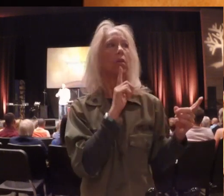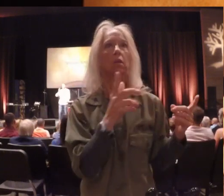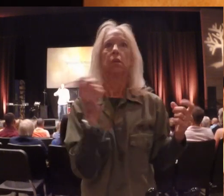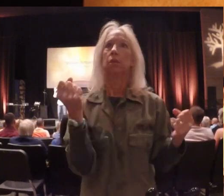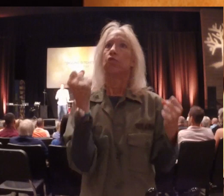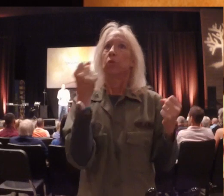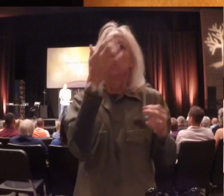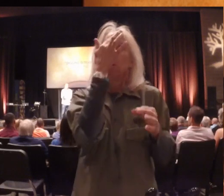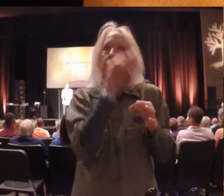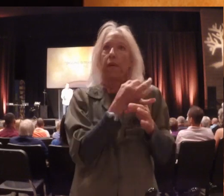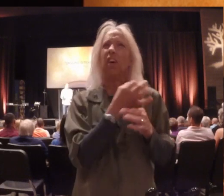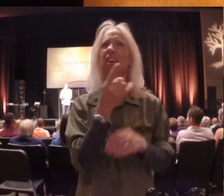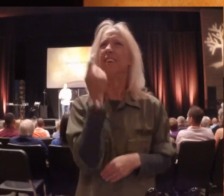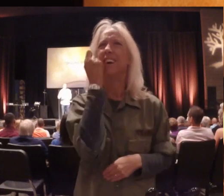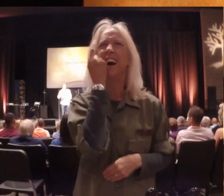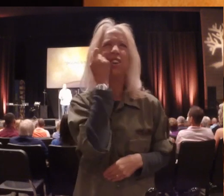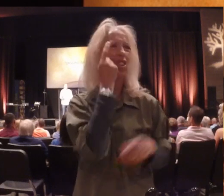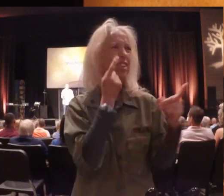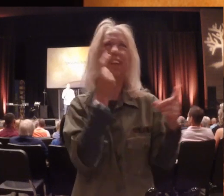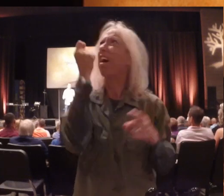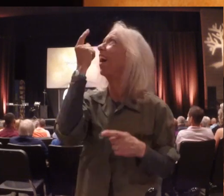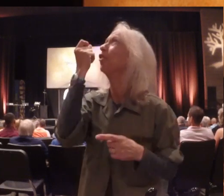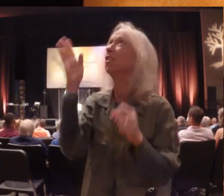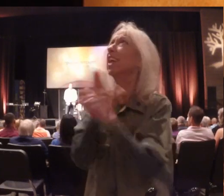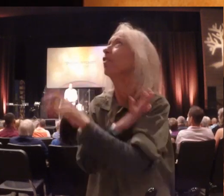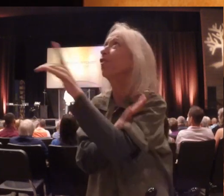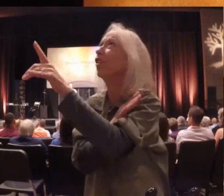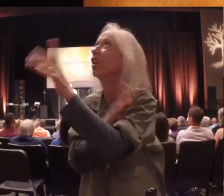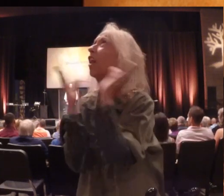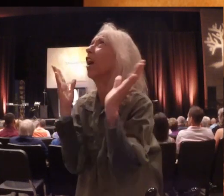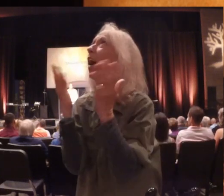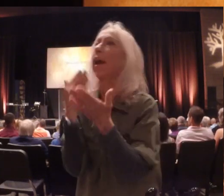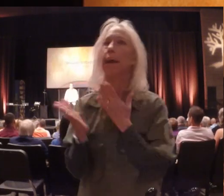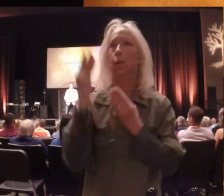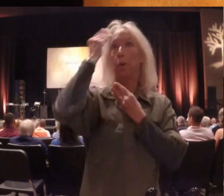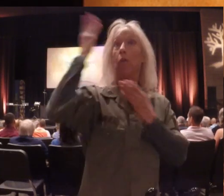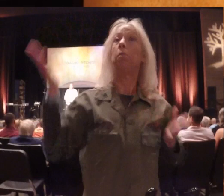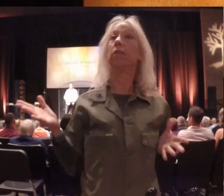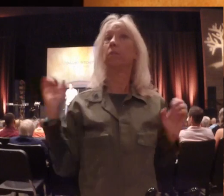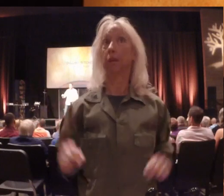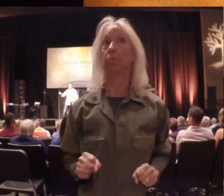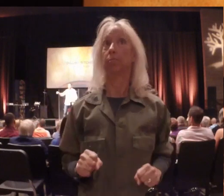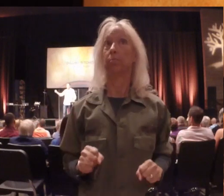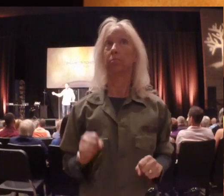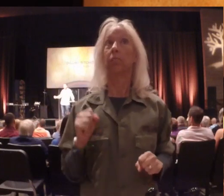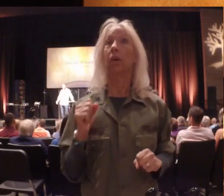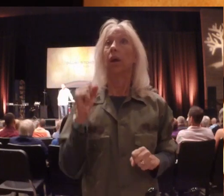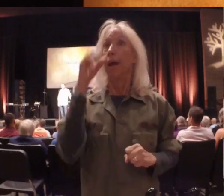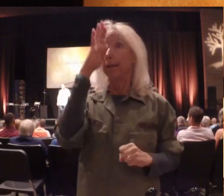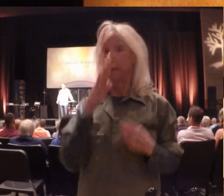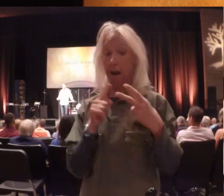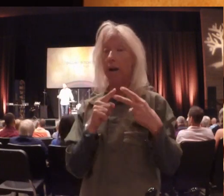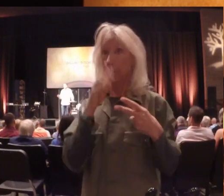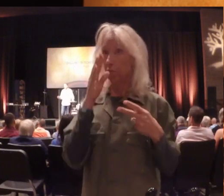we don't have to fully understand to obey immediately what God's calling us to do. And we also learned that those who God uses the